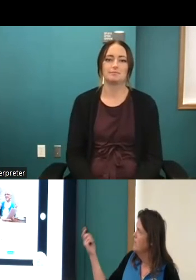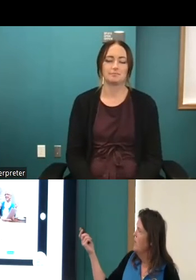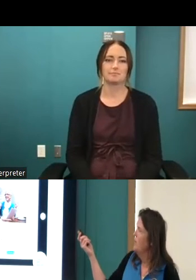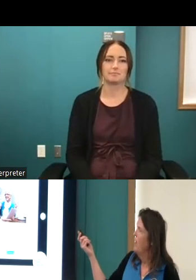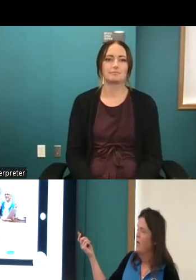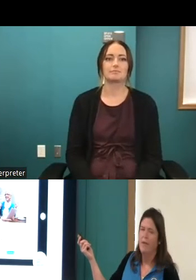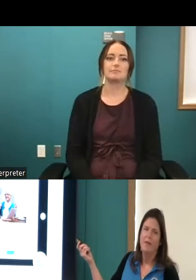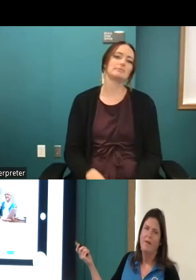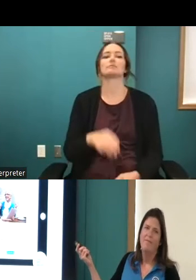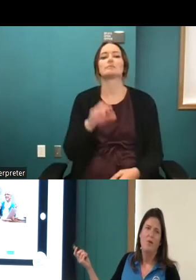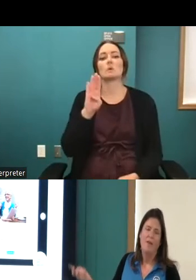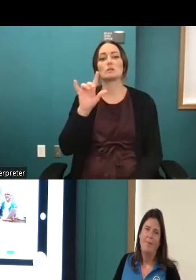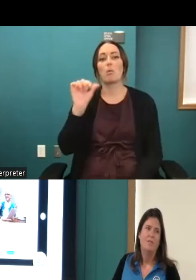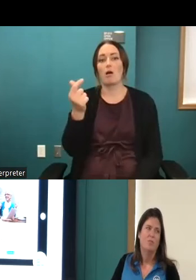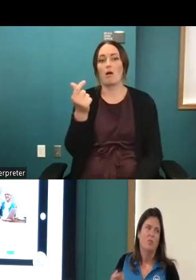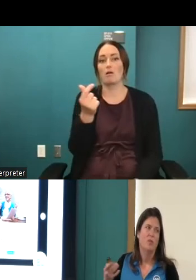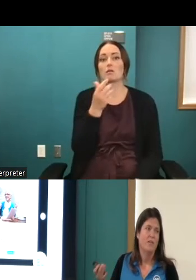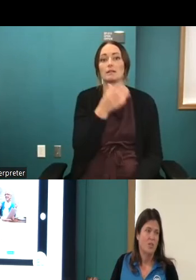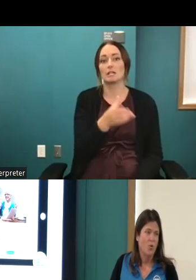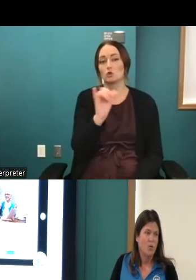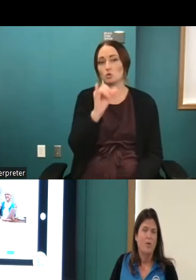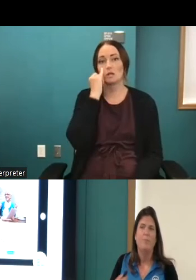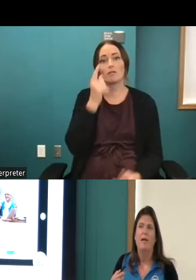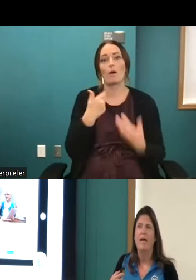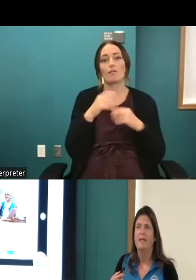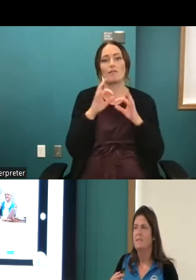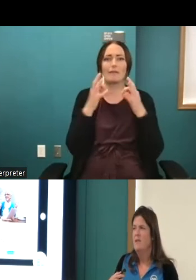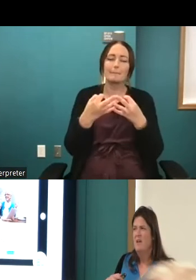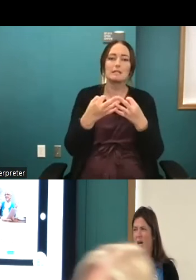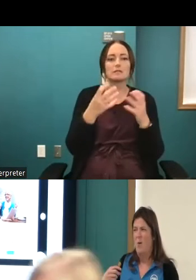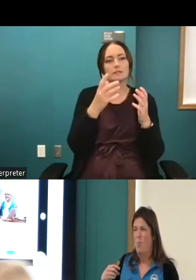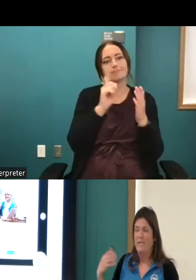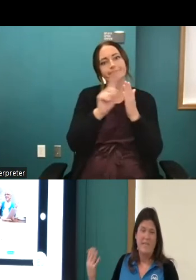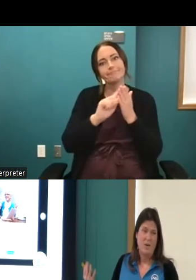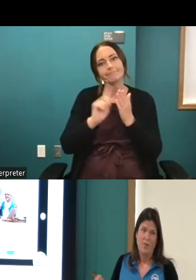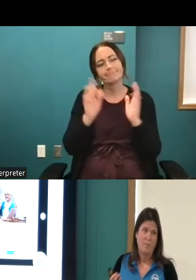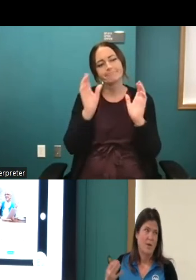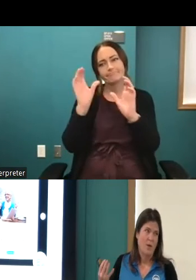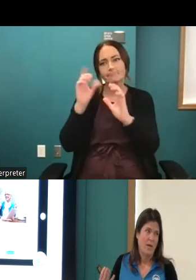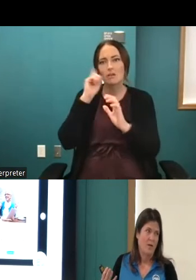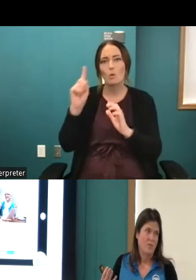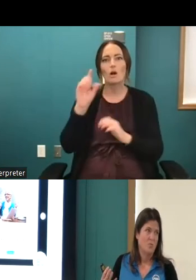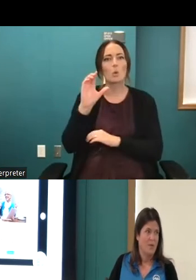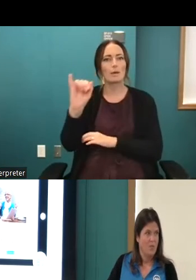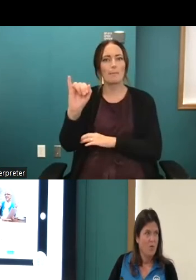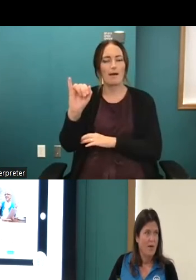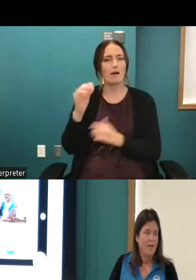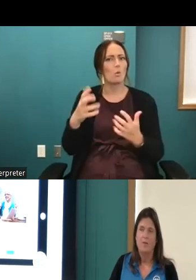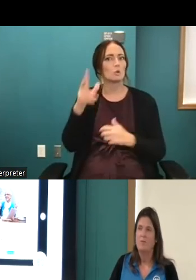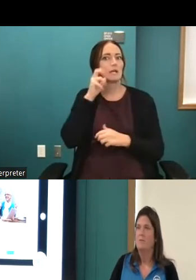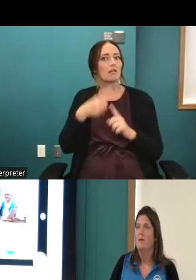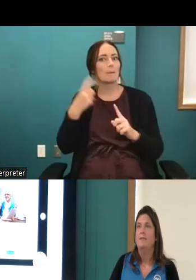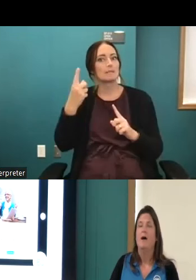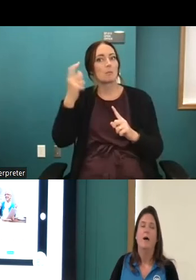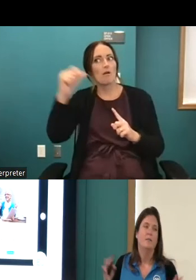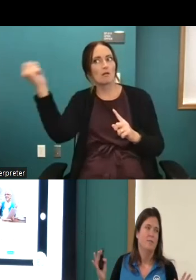There's also a blog on there if you have families who are looking into cochlear implants, want to hear from someone else who's been through it.